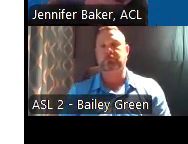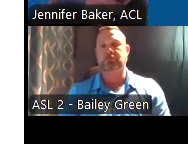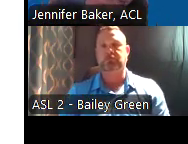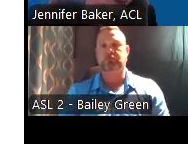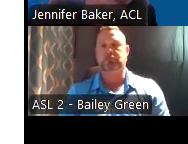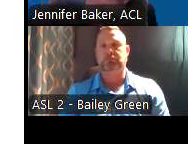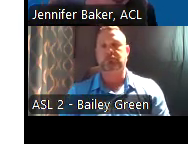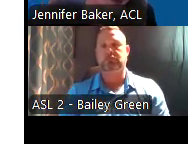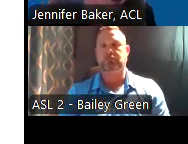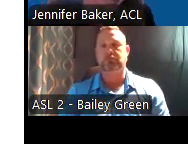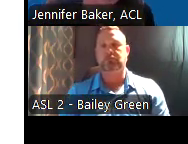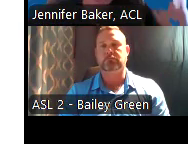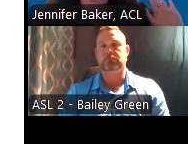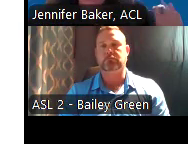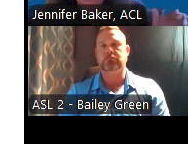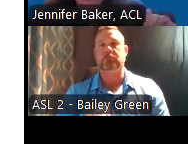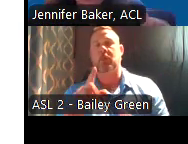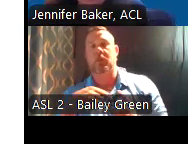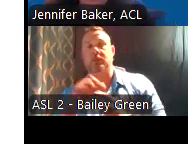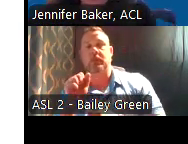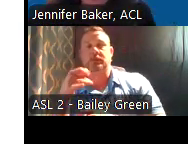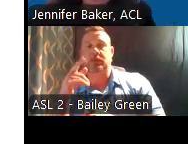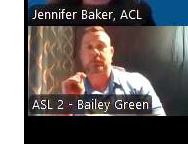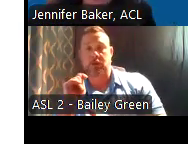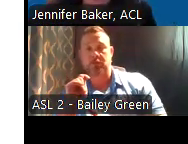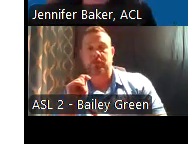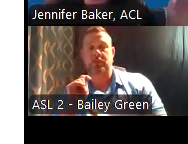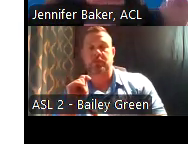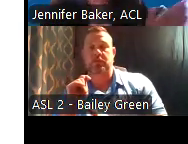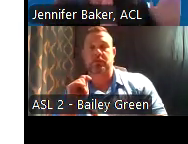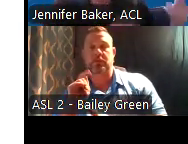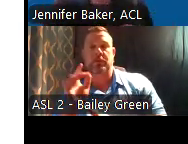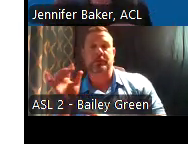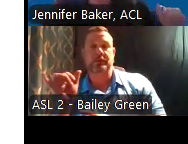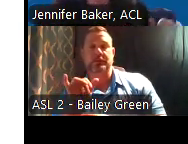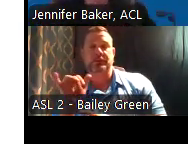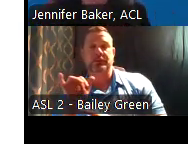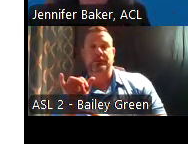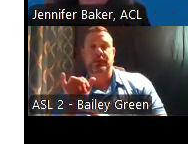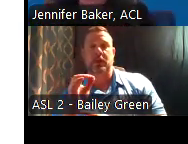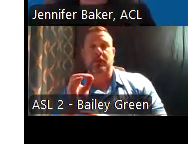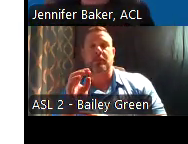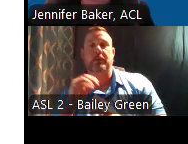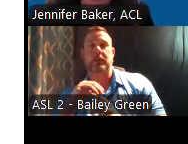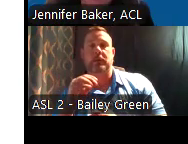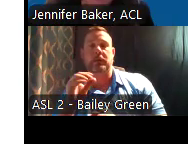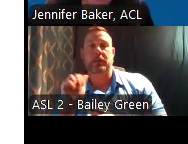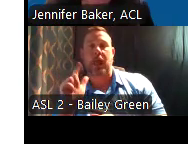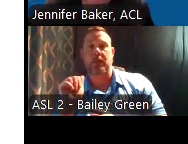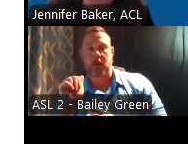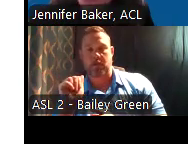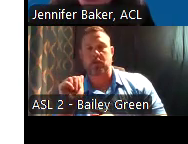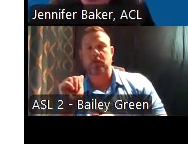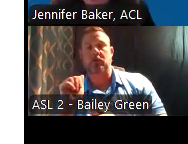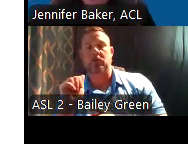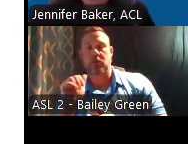And then in September, we'll be doing the same thing, but in Mobile, Alabama.